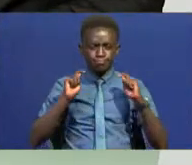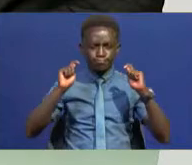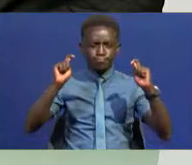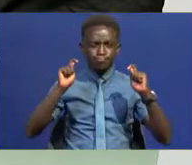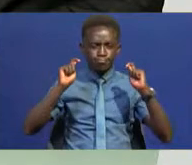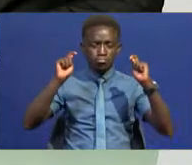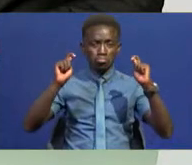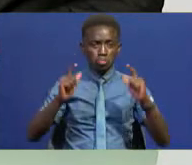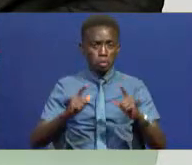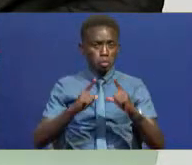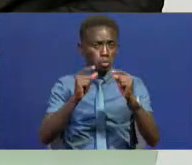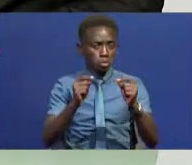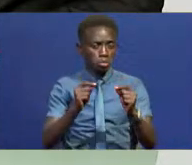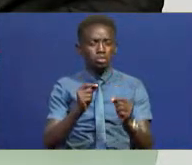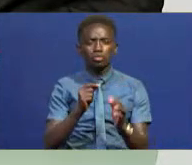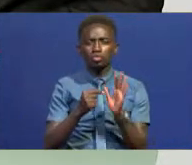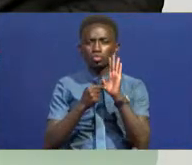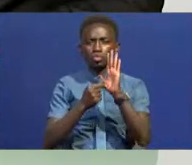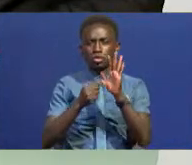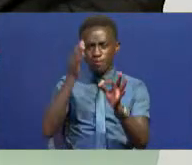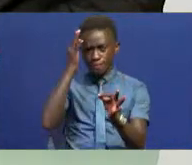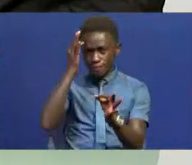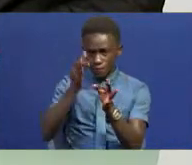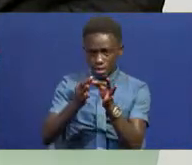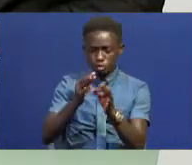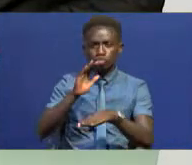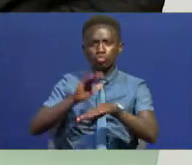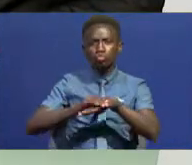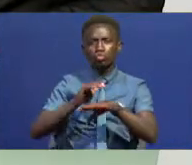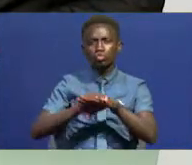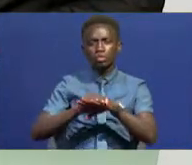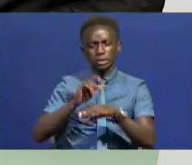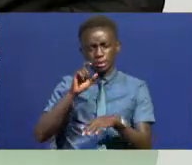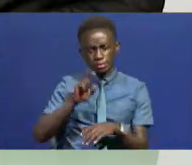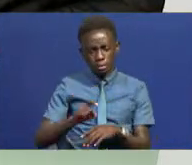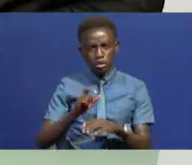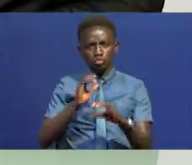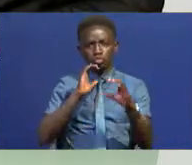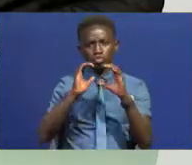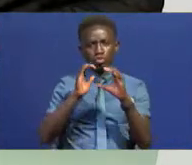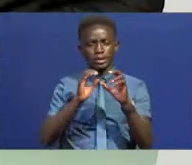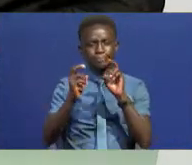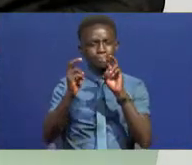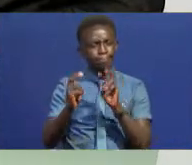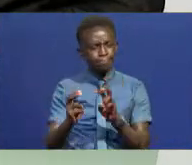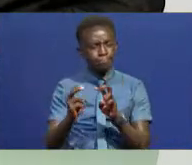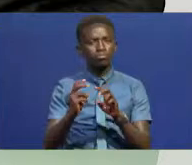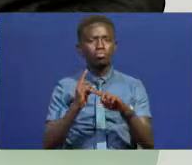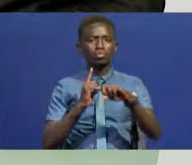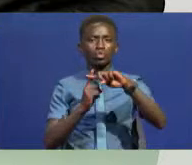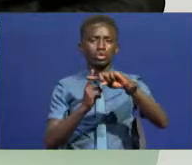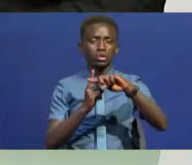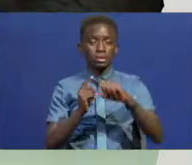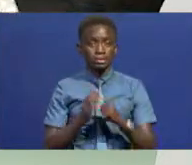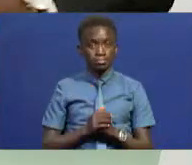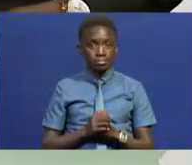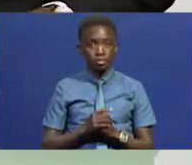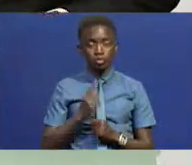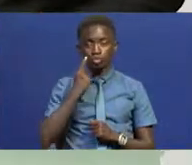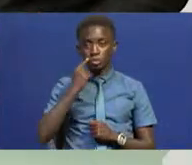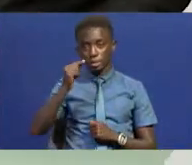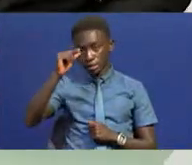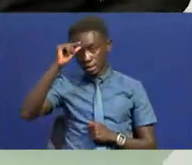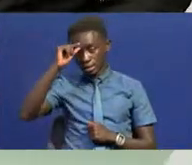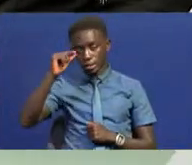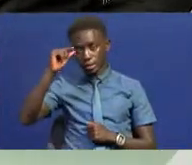good faith and engage in constructive dialogue. This comes as doctors and the government locked horns over modalities of